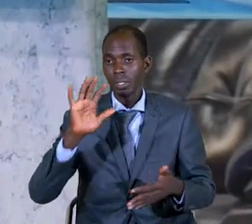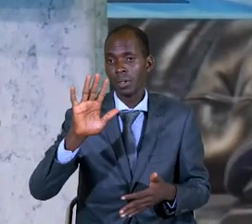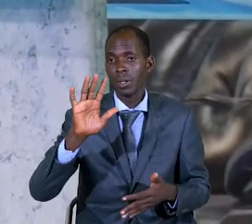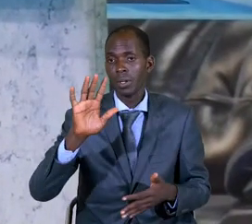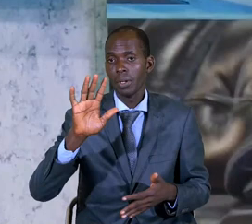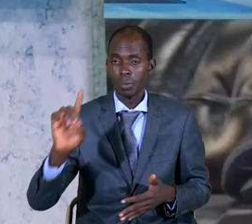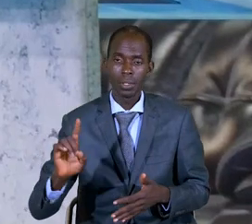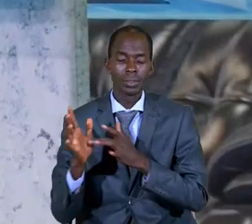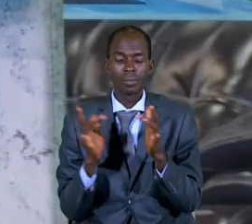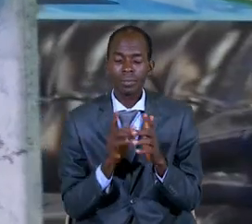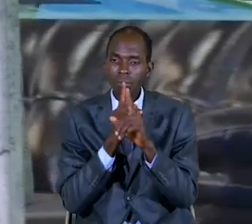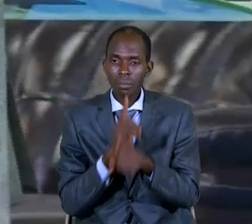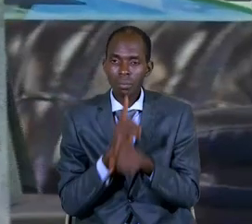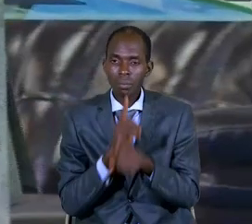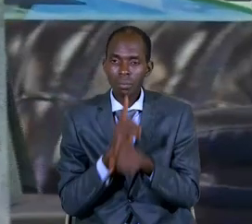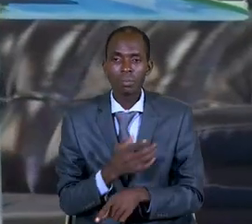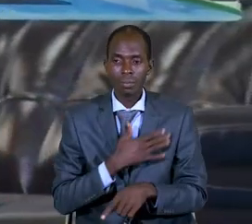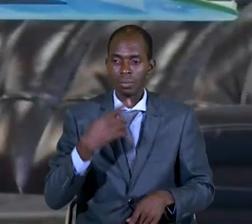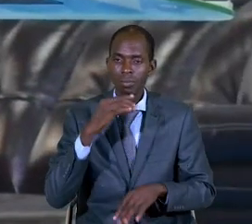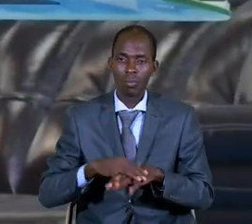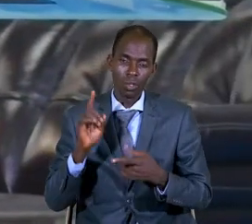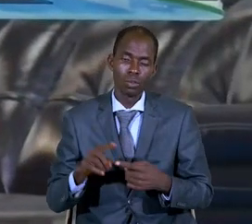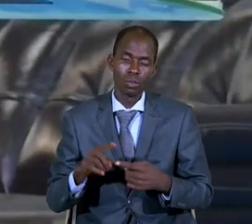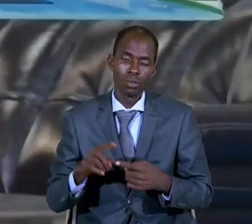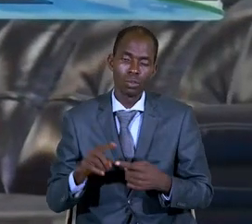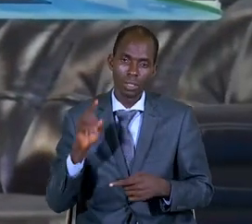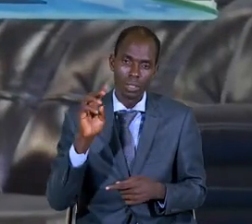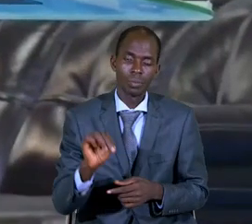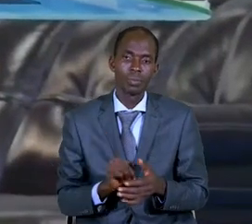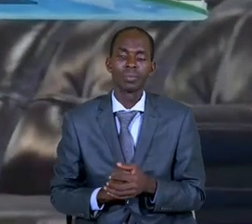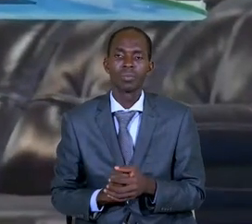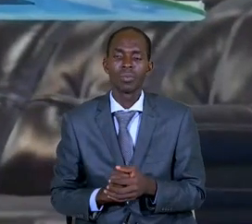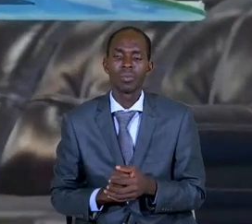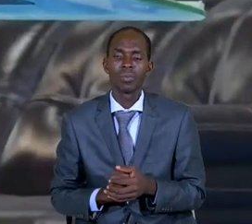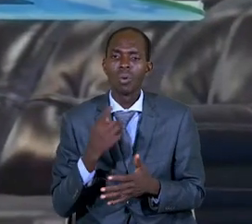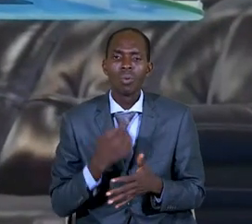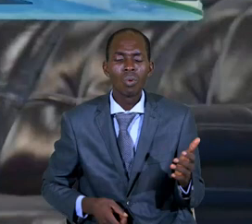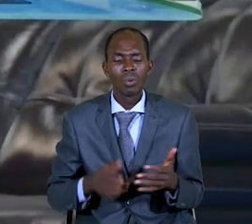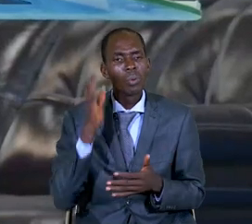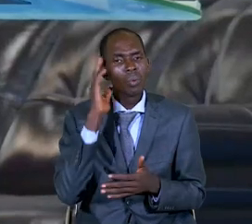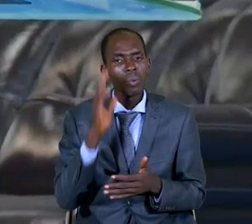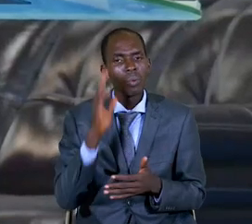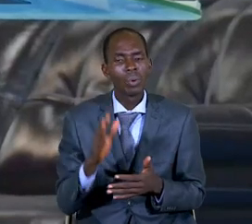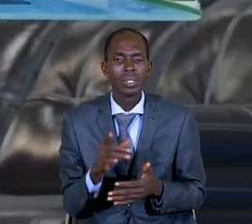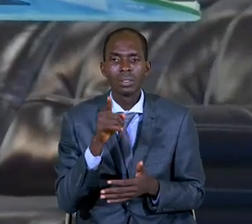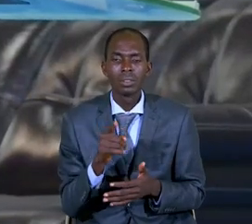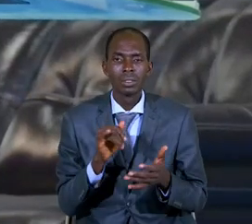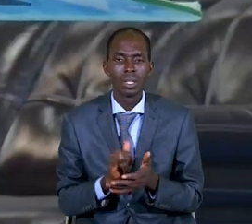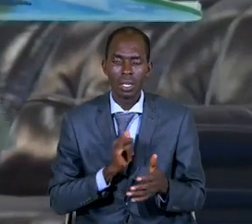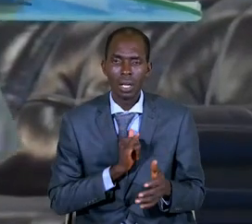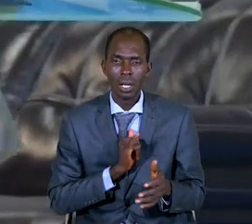Jesus answered and said unto him, what wilt thou that I should do unto